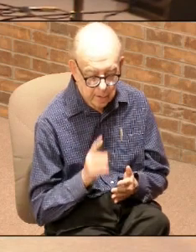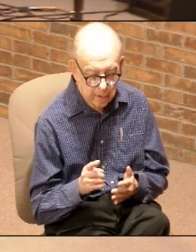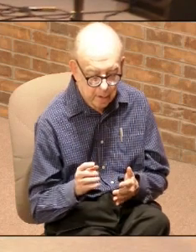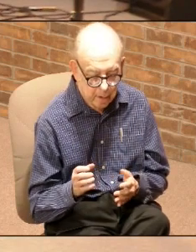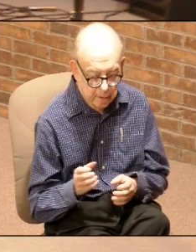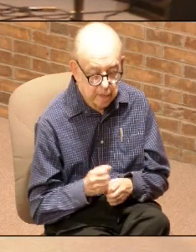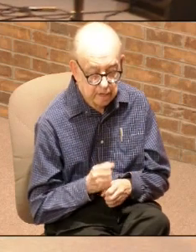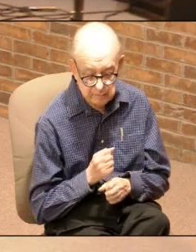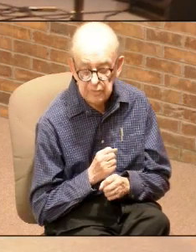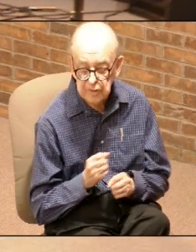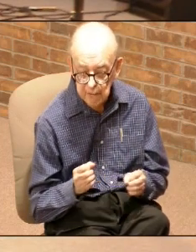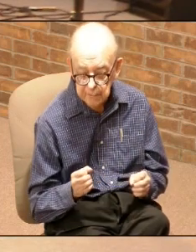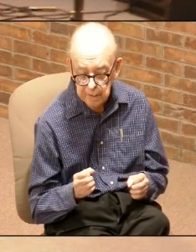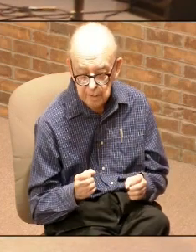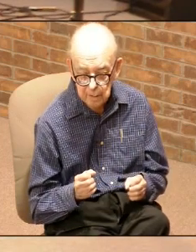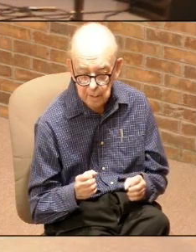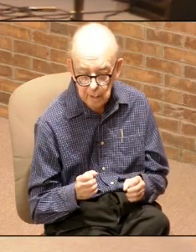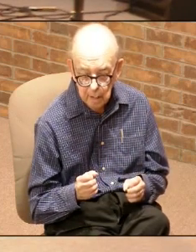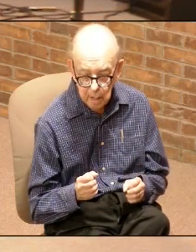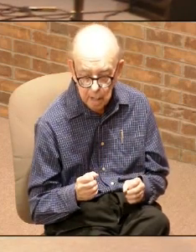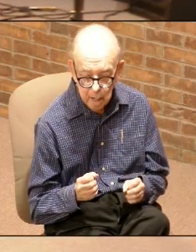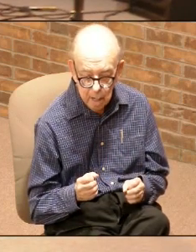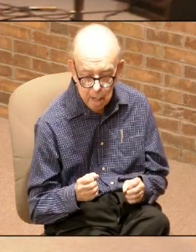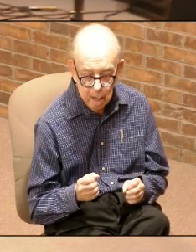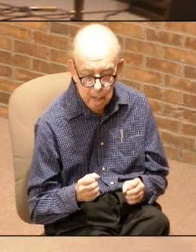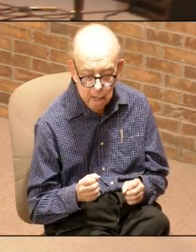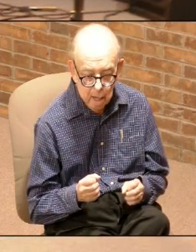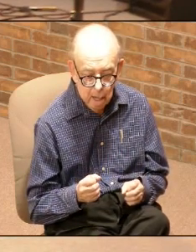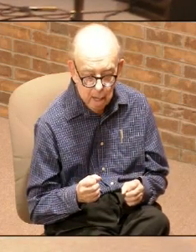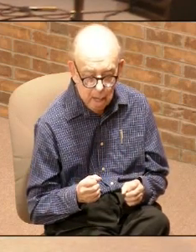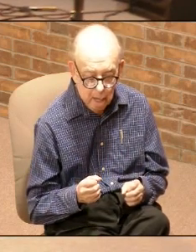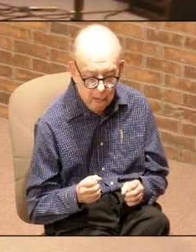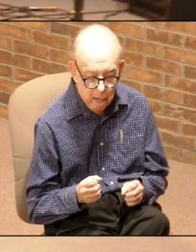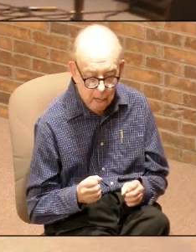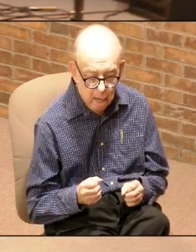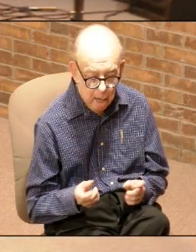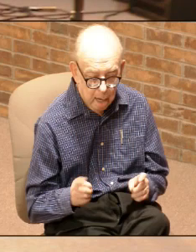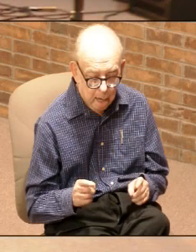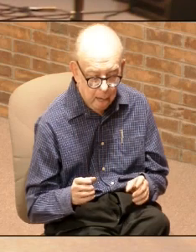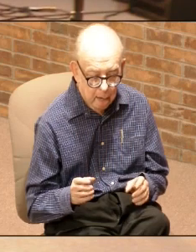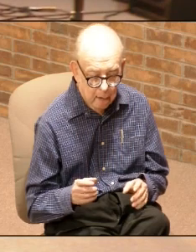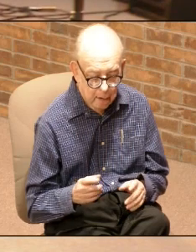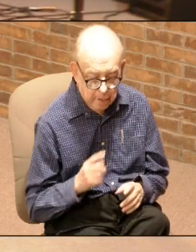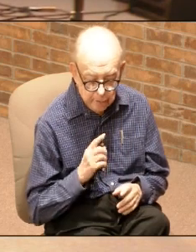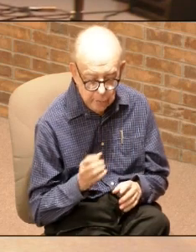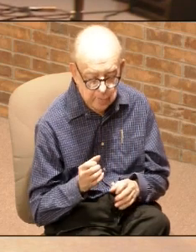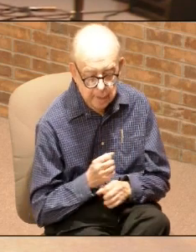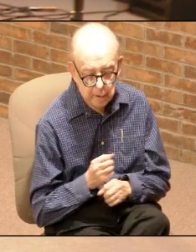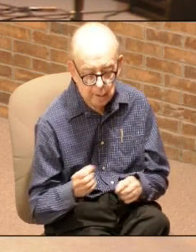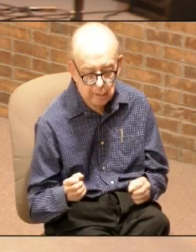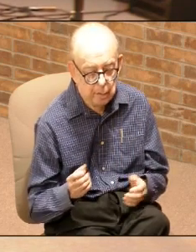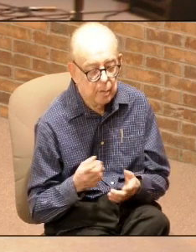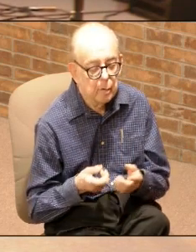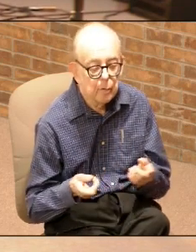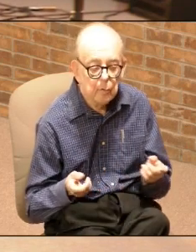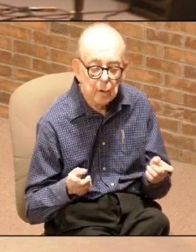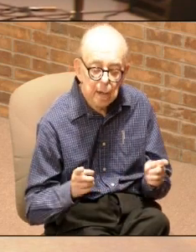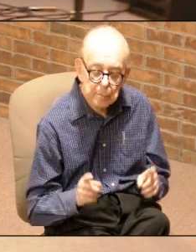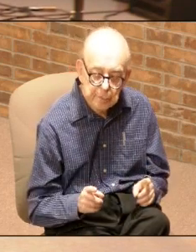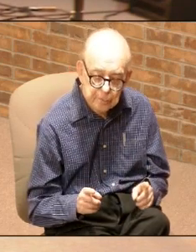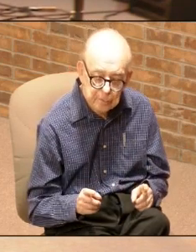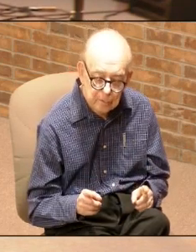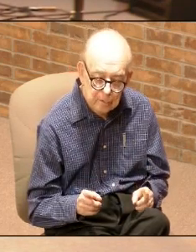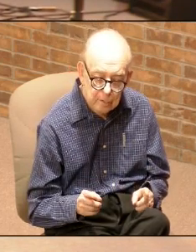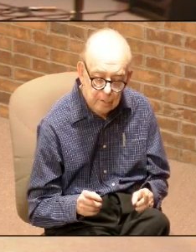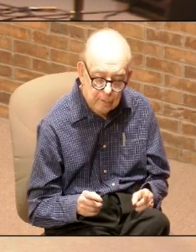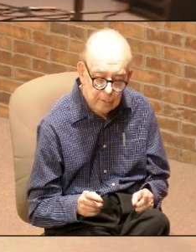get saved. When they get truly saved, what happens?